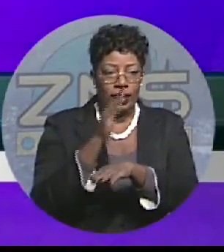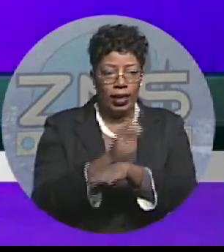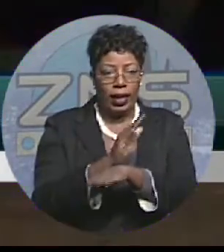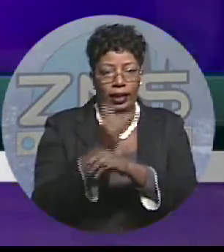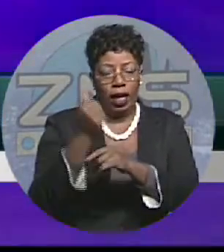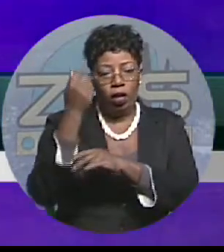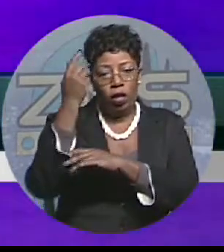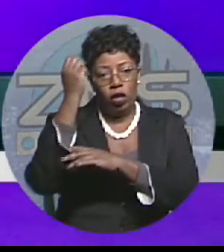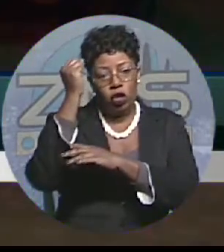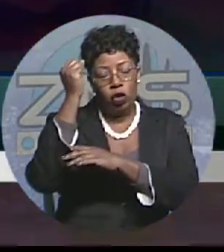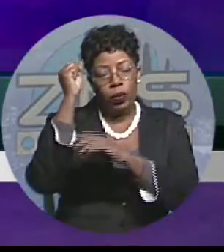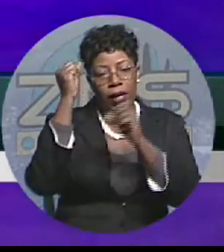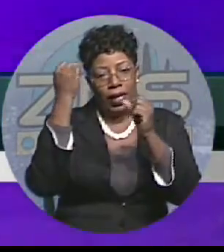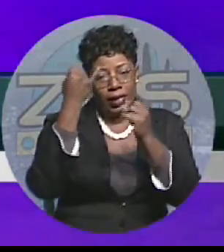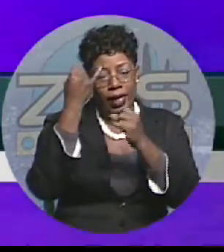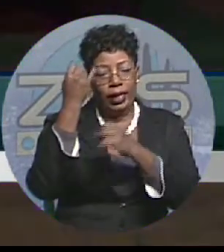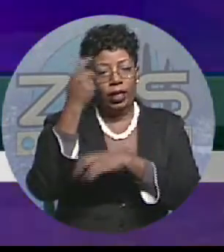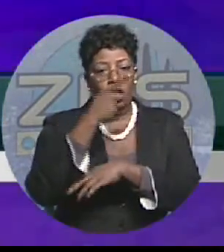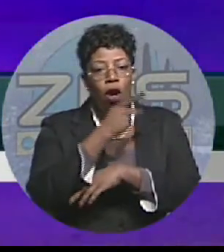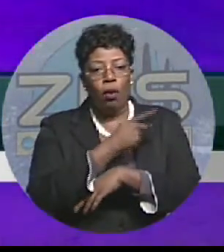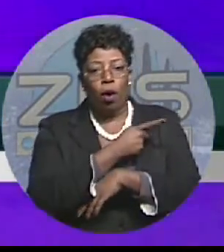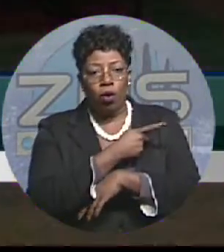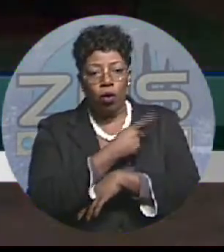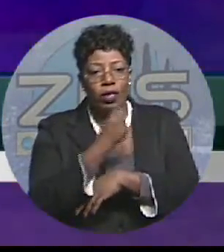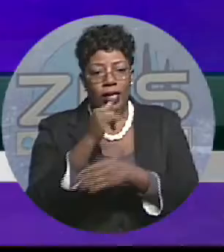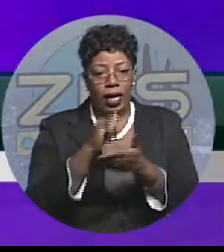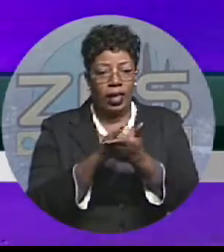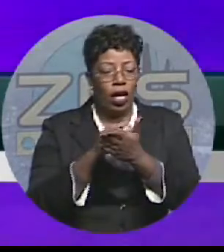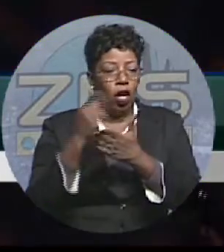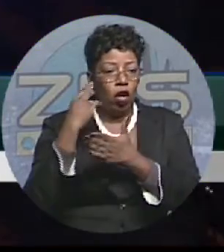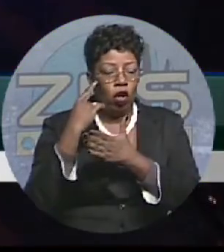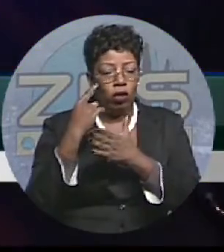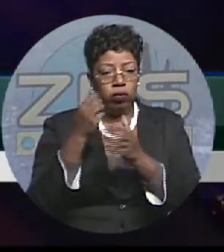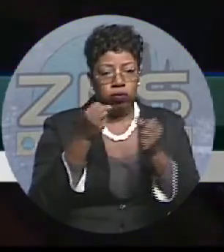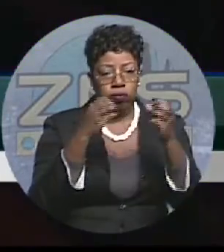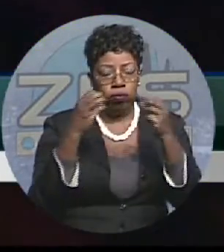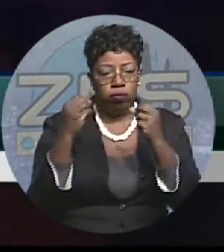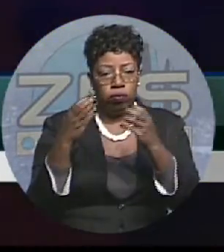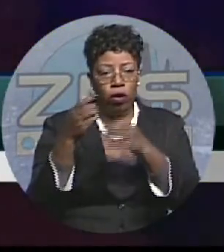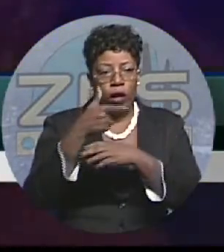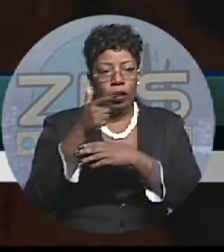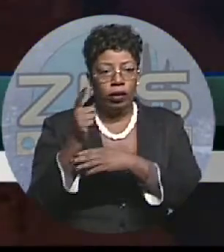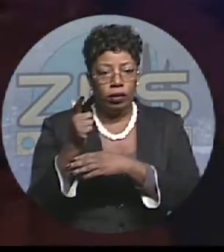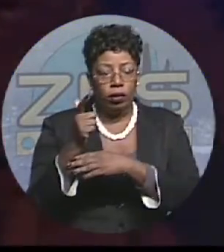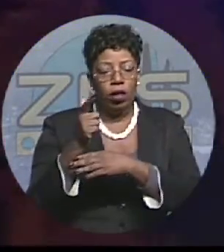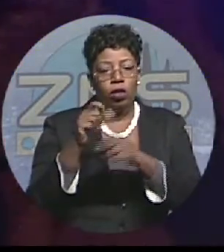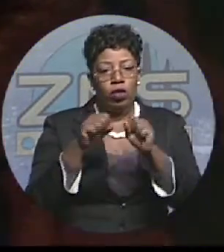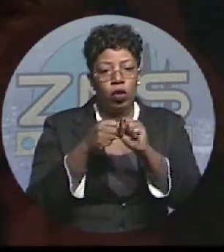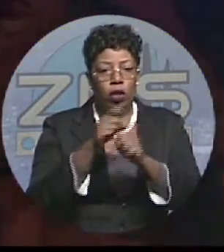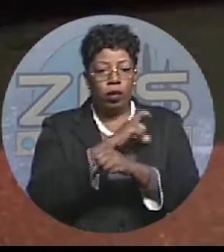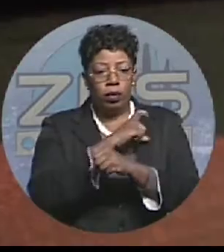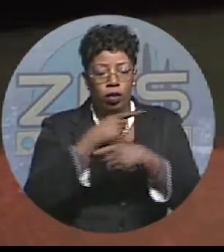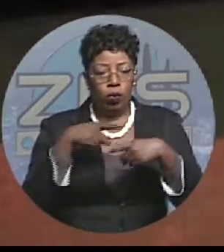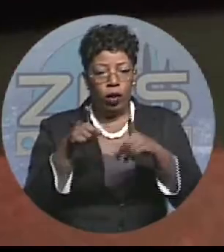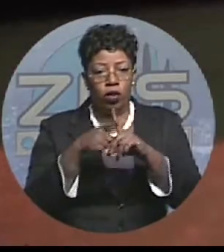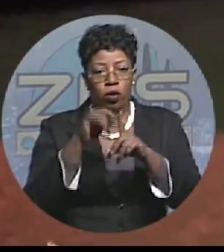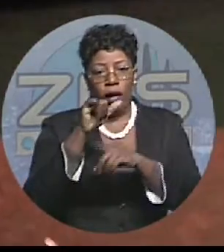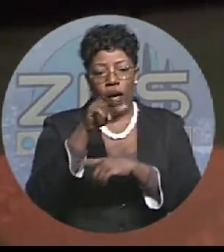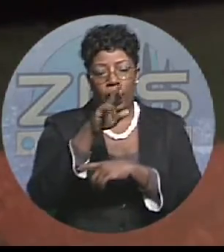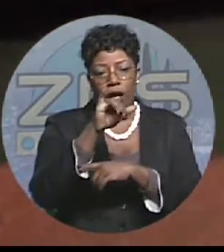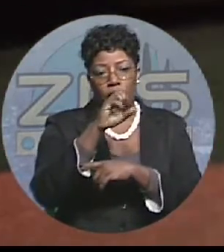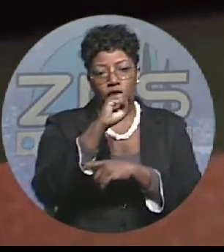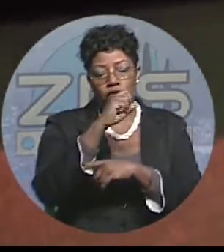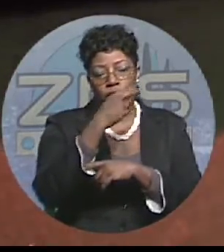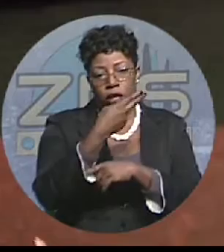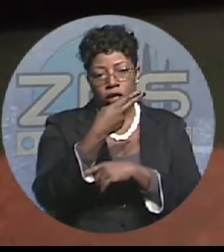Paul Rolle, said patrolling officers in the area heard a burst of gunshots. Those officers then proceeded to Irish Spring Court off